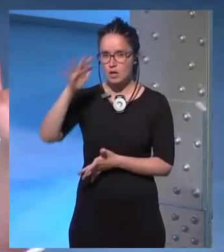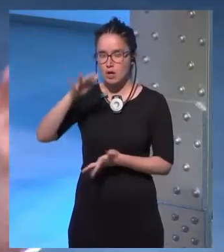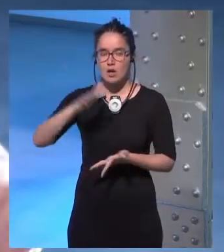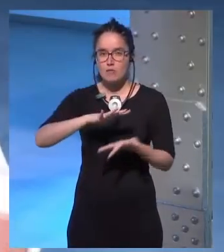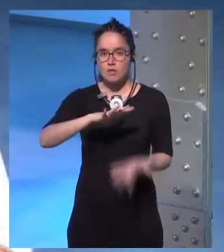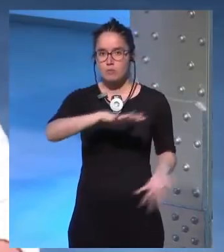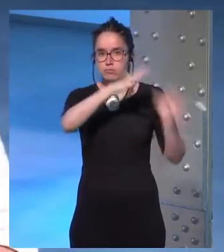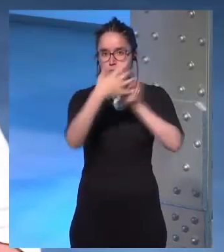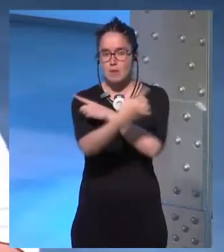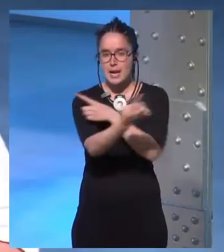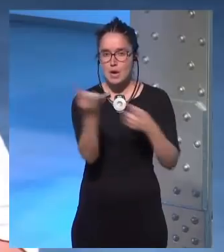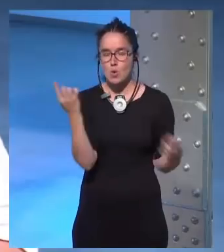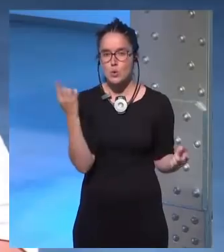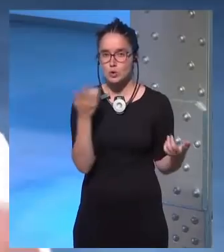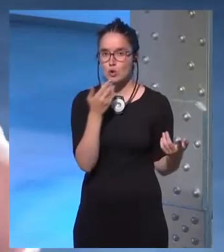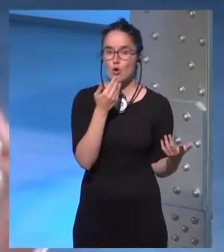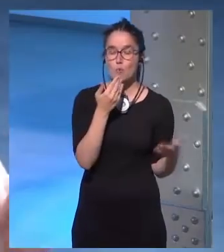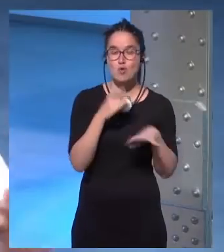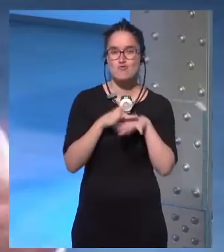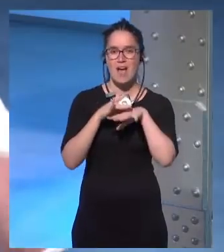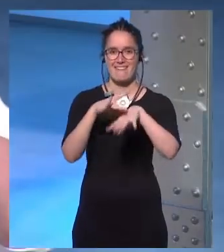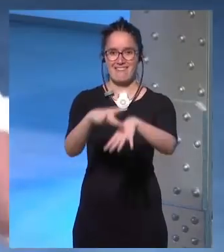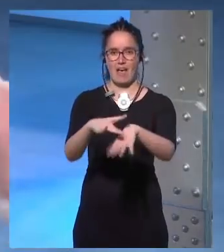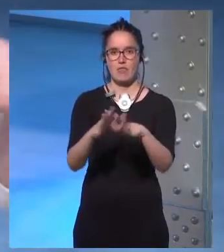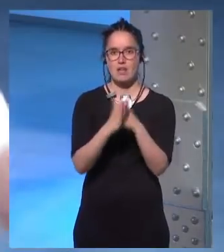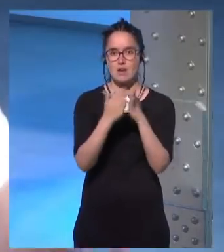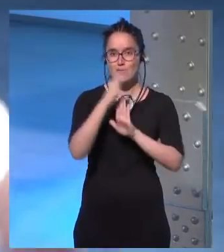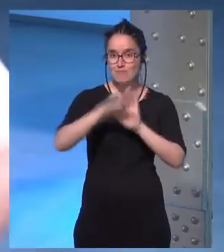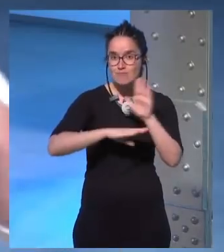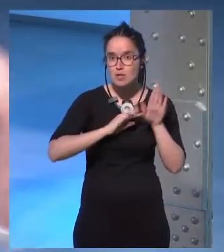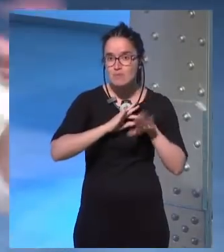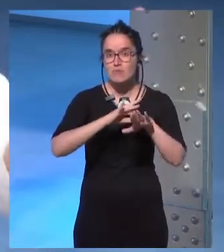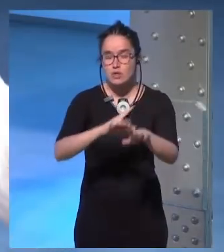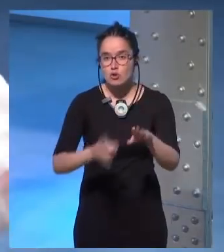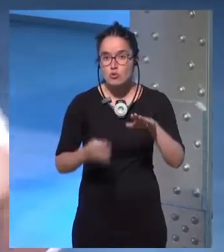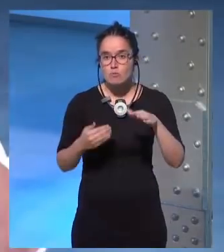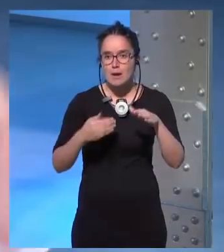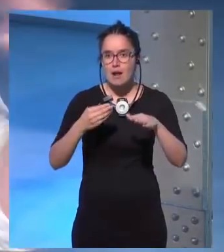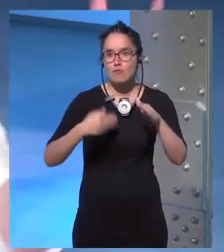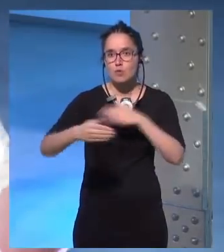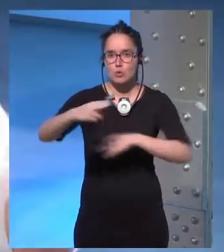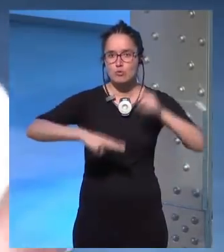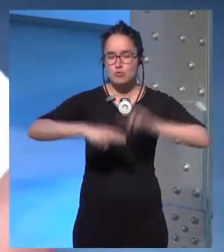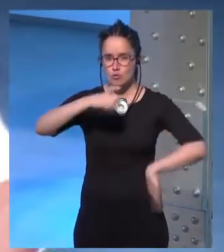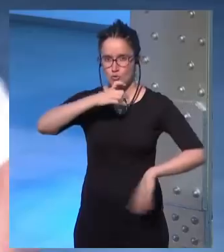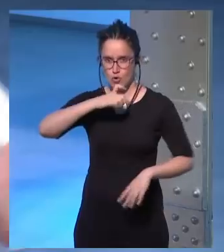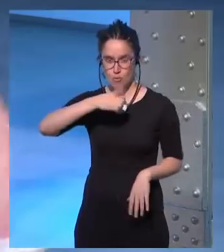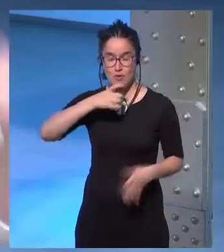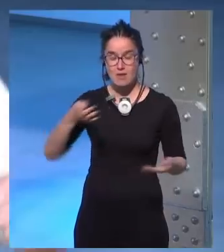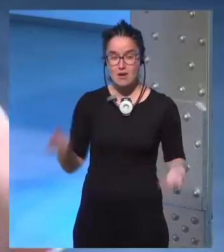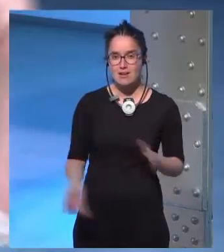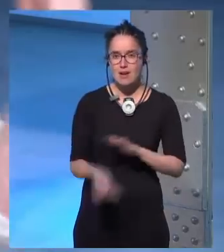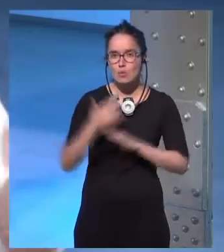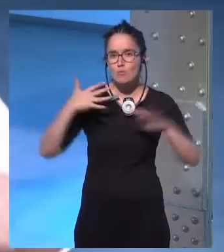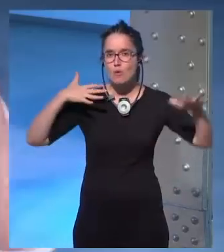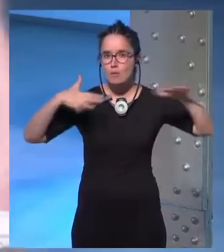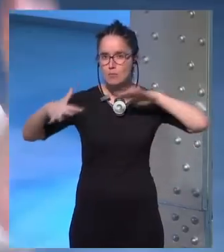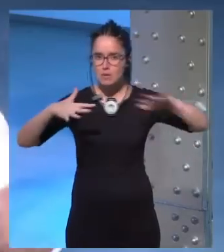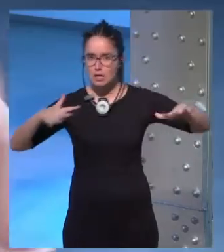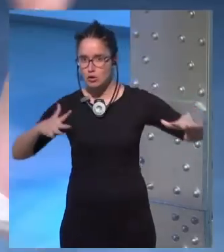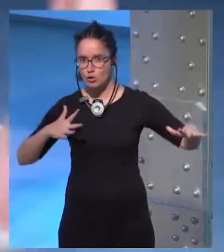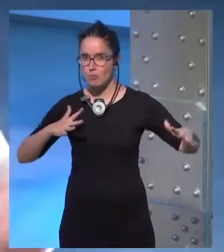that wasn't the point. So I almost feel like we have to put out the hopeful stuff and say, hey, socialism's